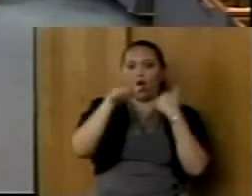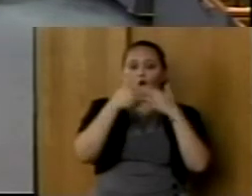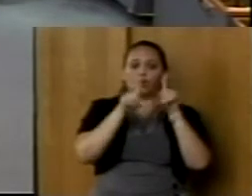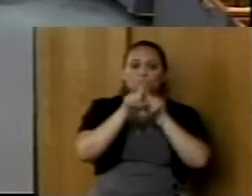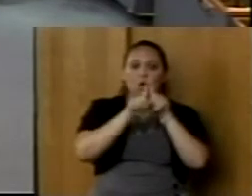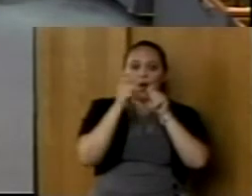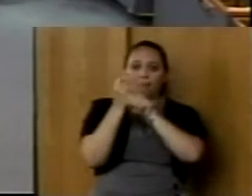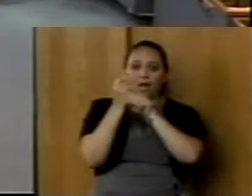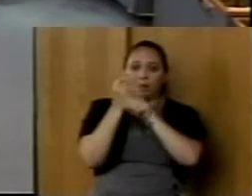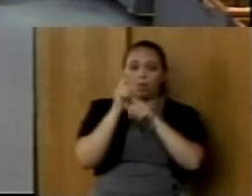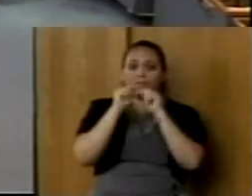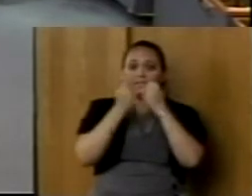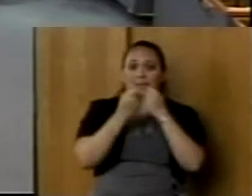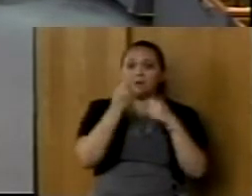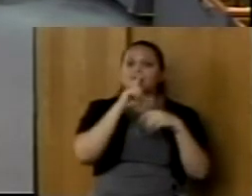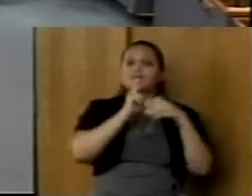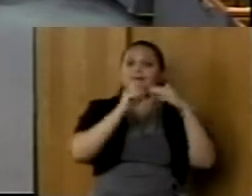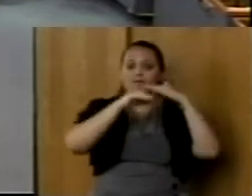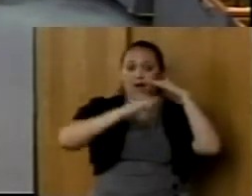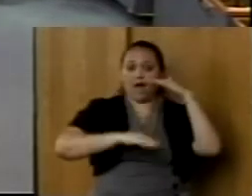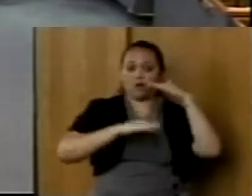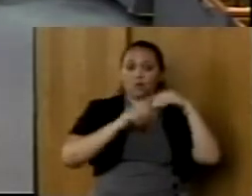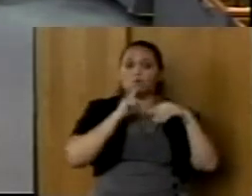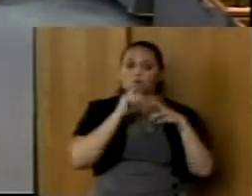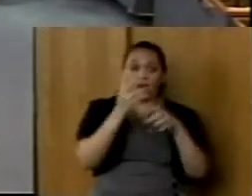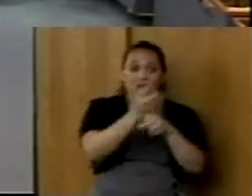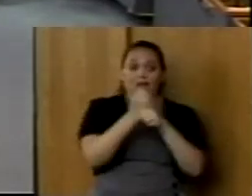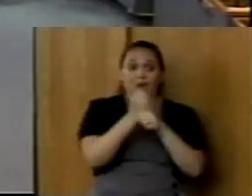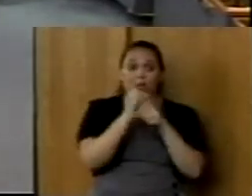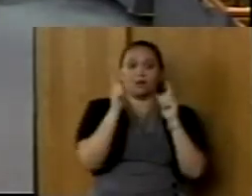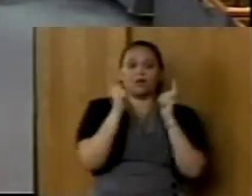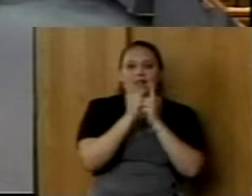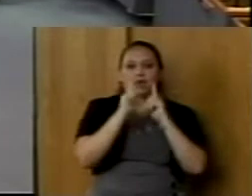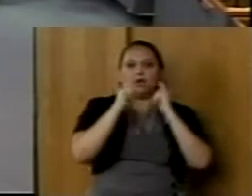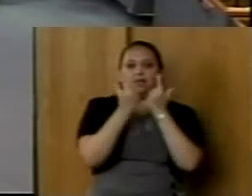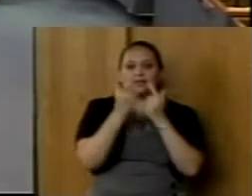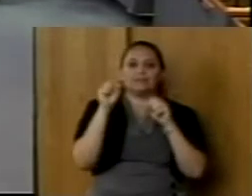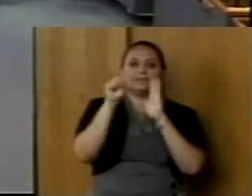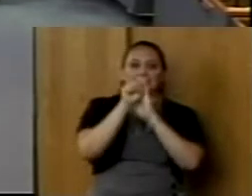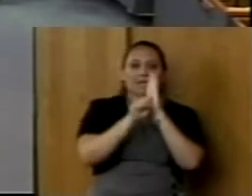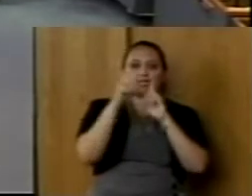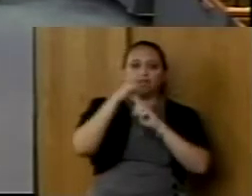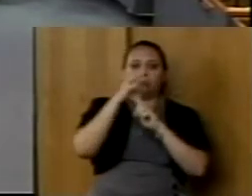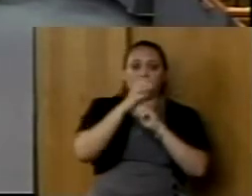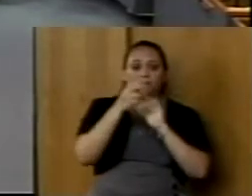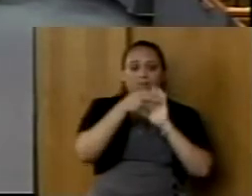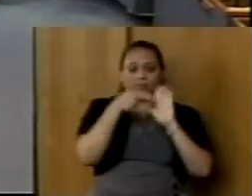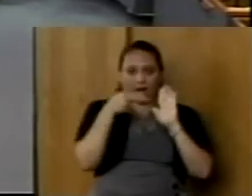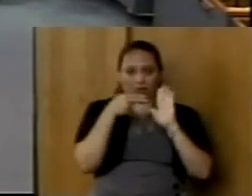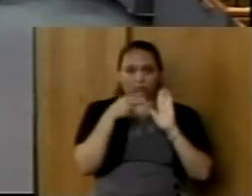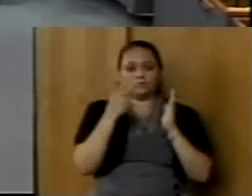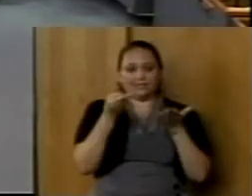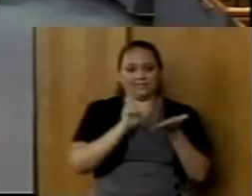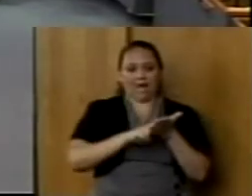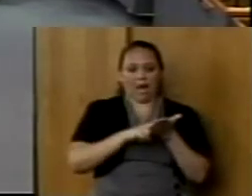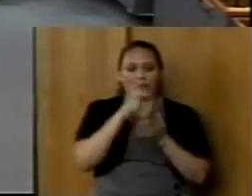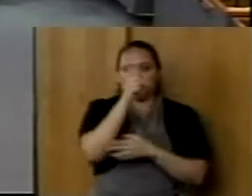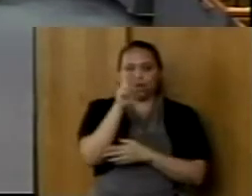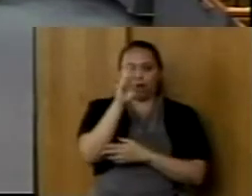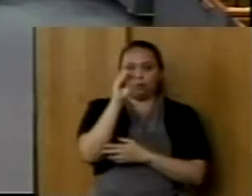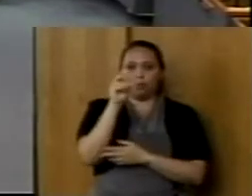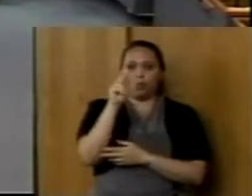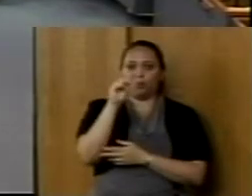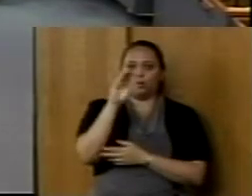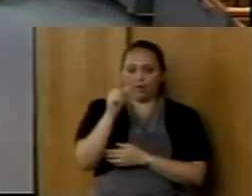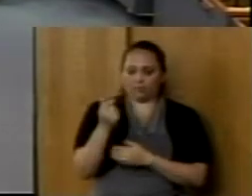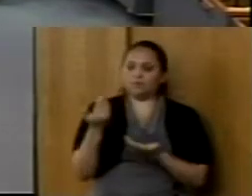and Under Division, who recently captured the Little League State Championship title. Signed by Dr. Montoya, our superintendent. Again,